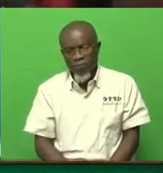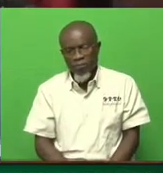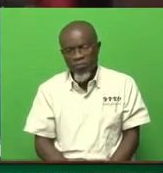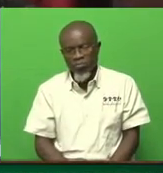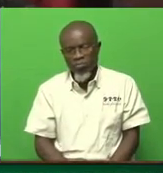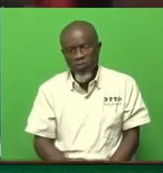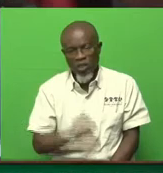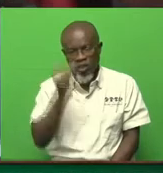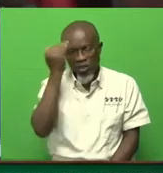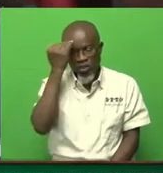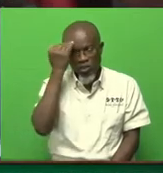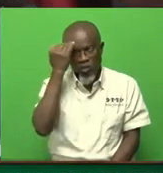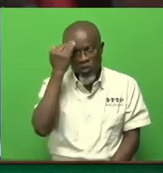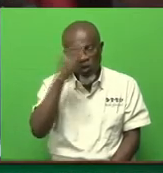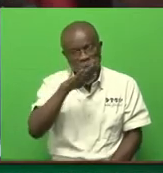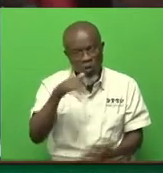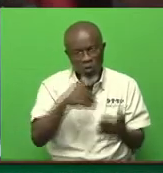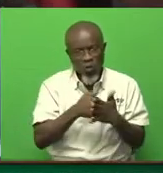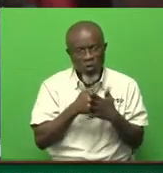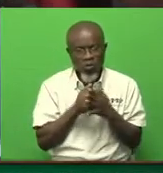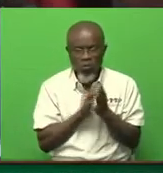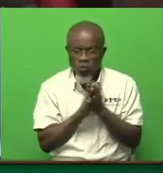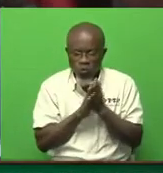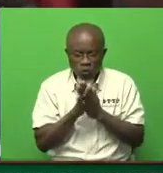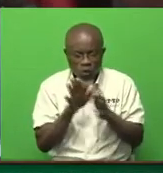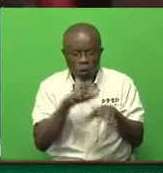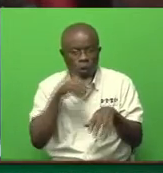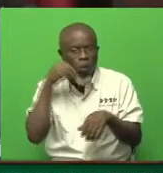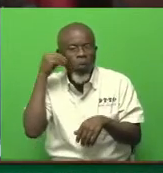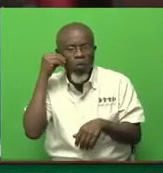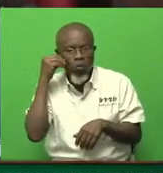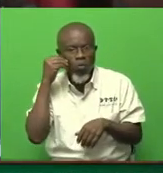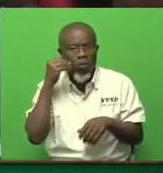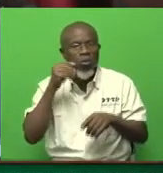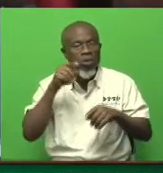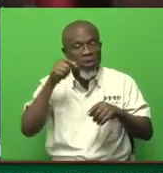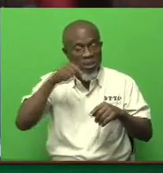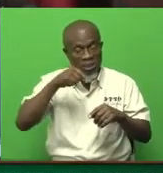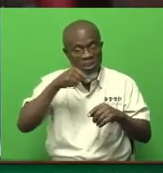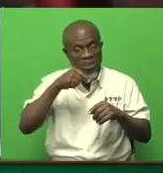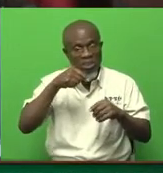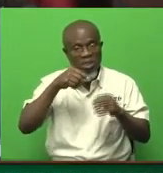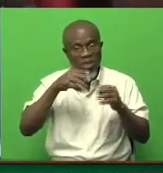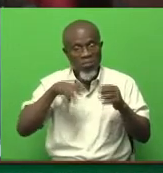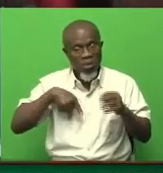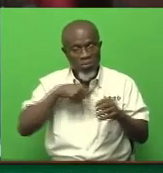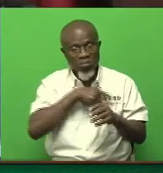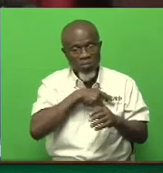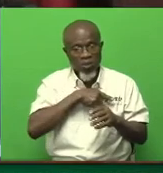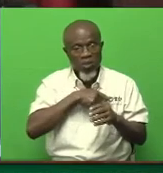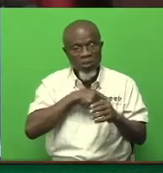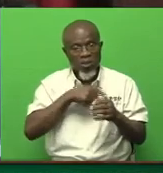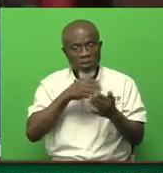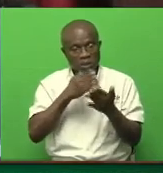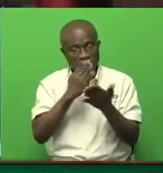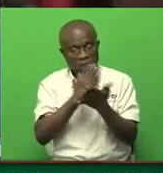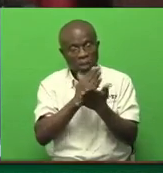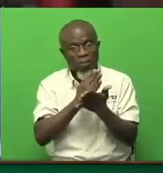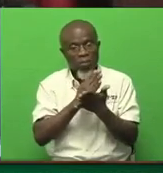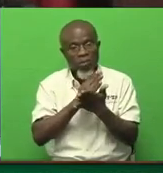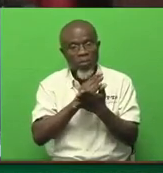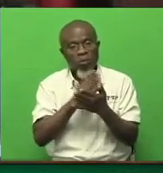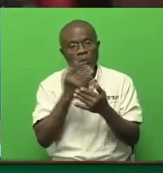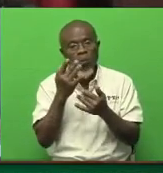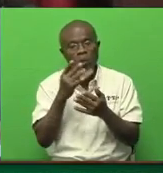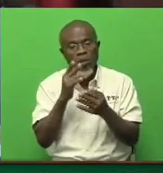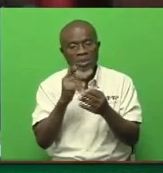I know we're all anxious to go home honorable members the question is that this house do now adjune to Saturday the first day of October